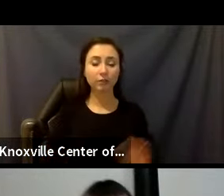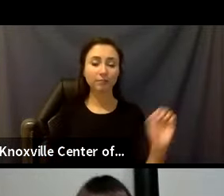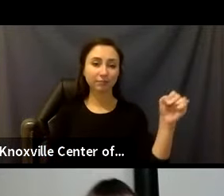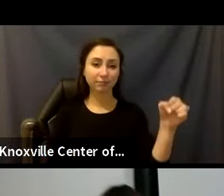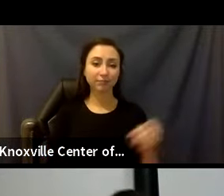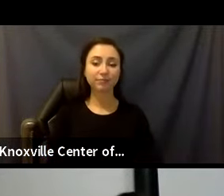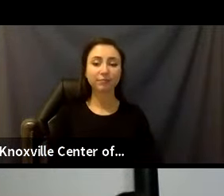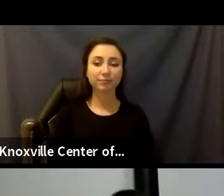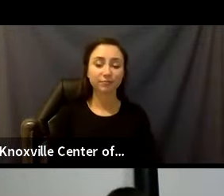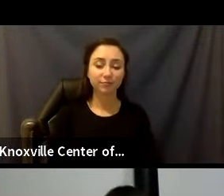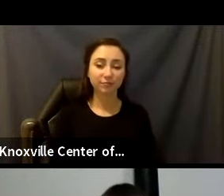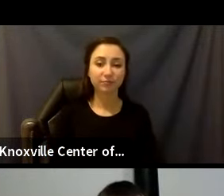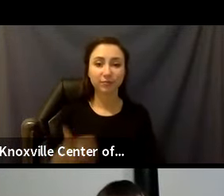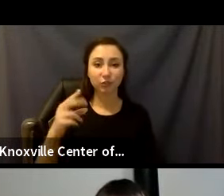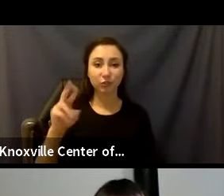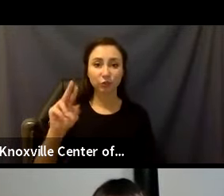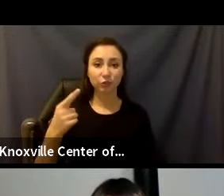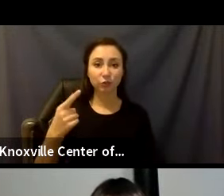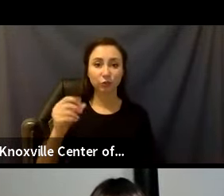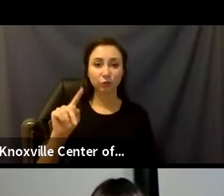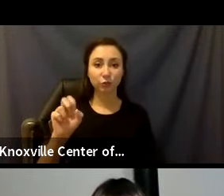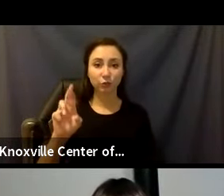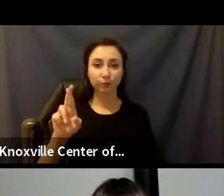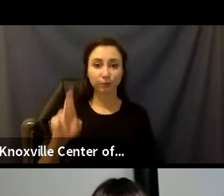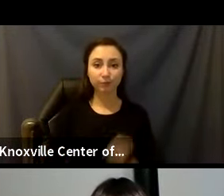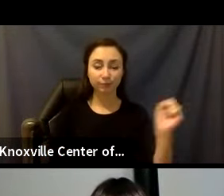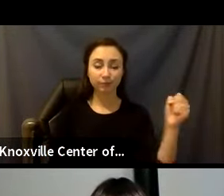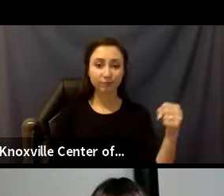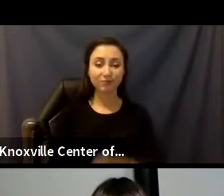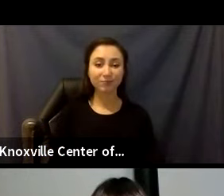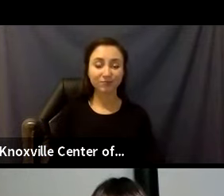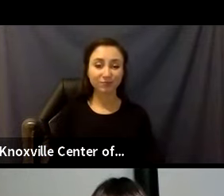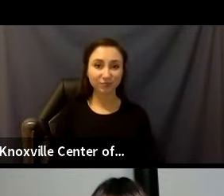Yes. Dr. Gocher. Yes.